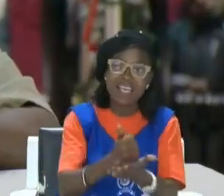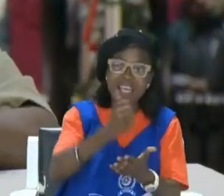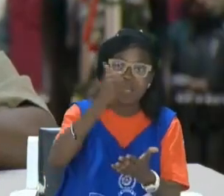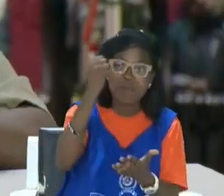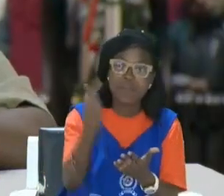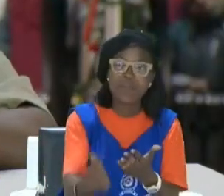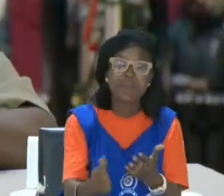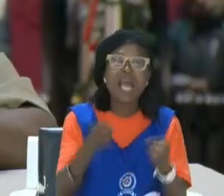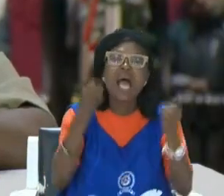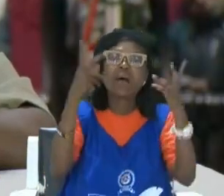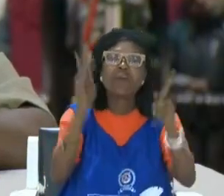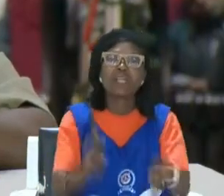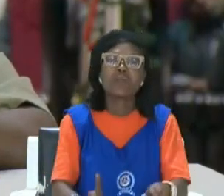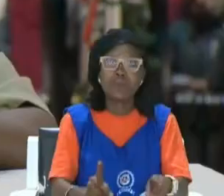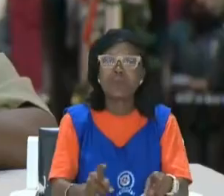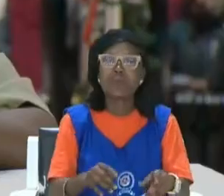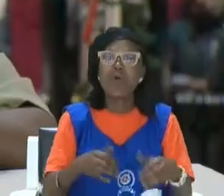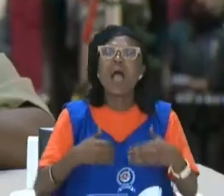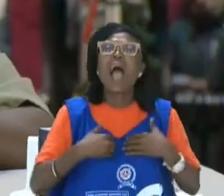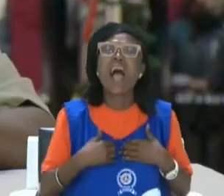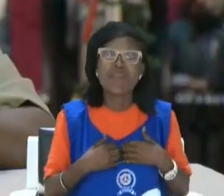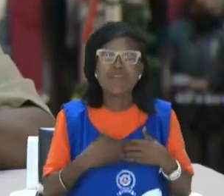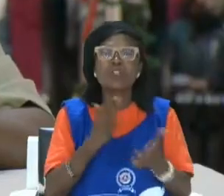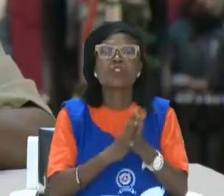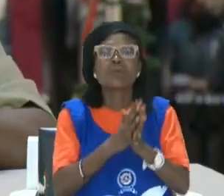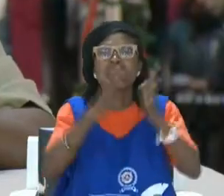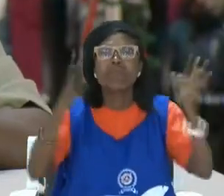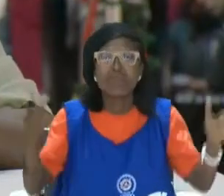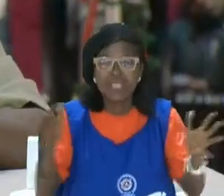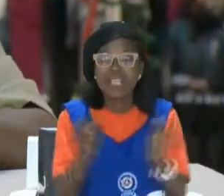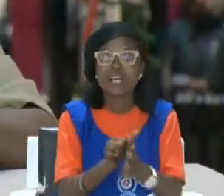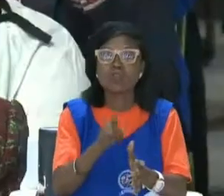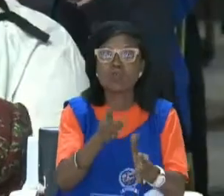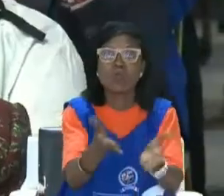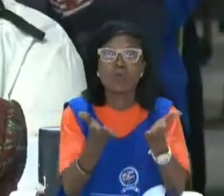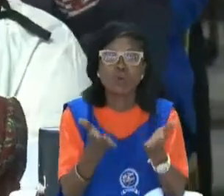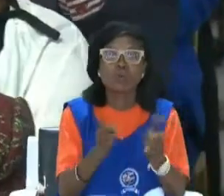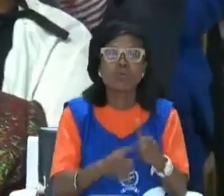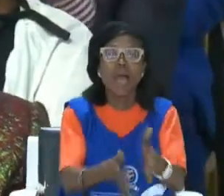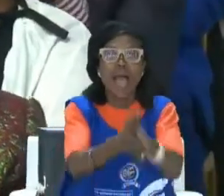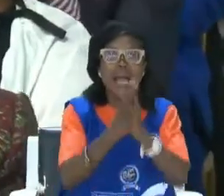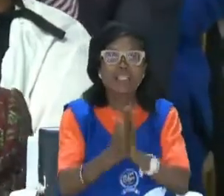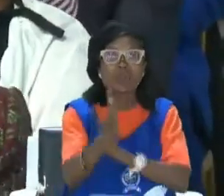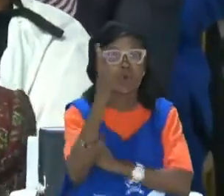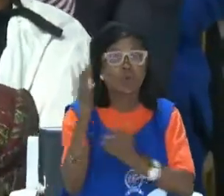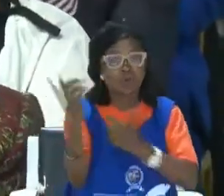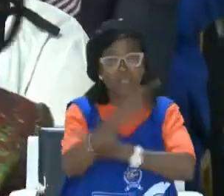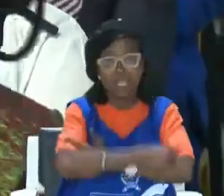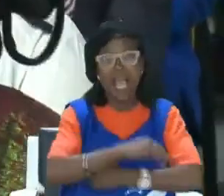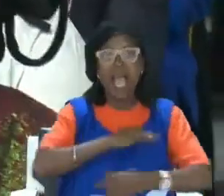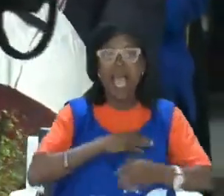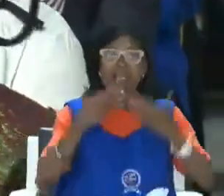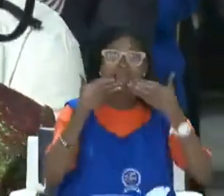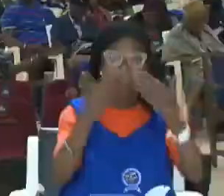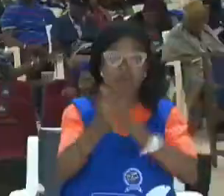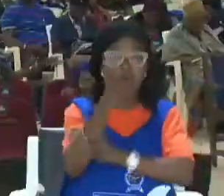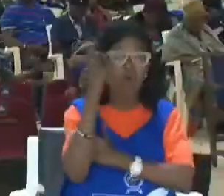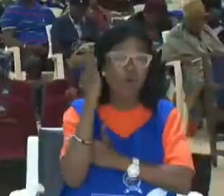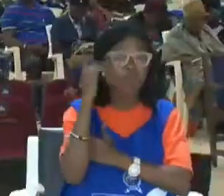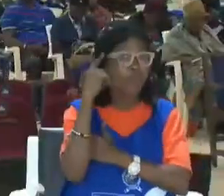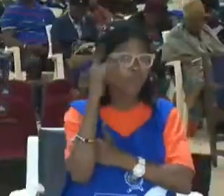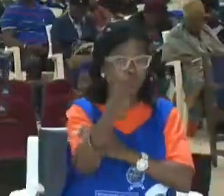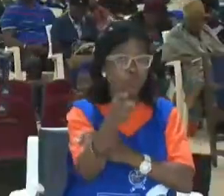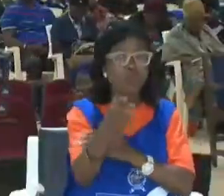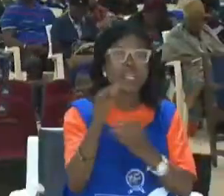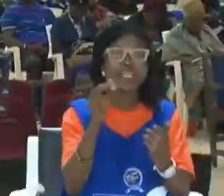How many of you have something big you want to ask God for today? I thank God on your behalf.